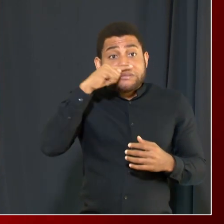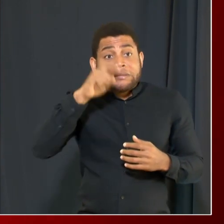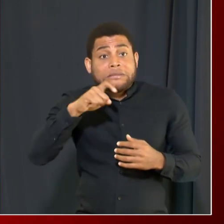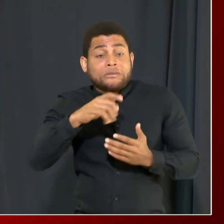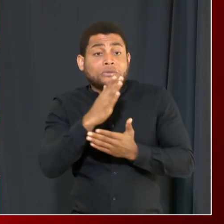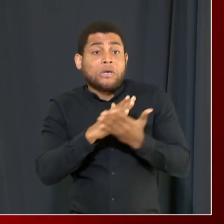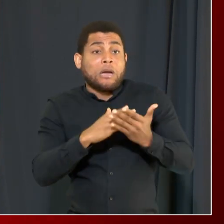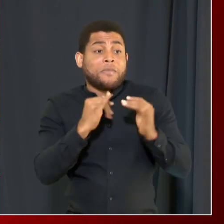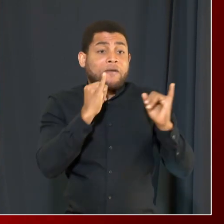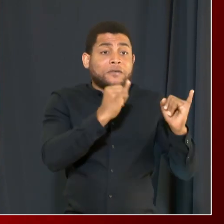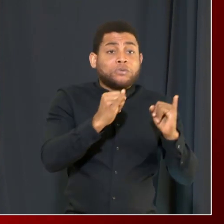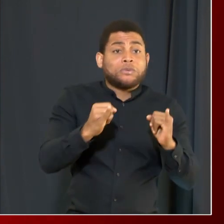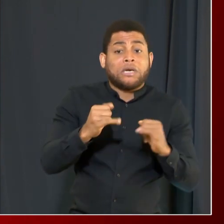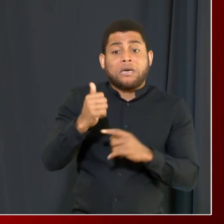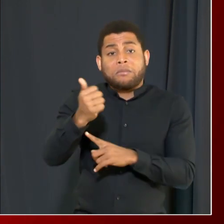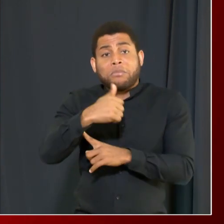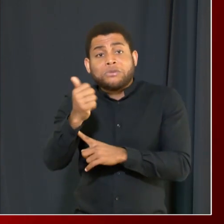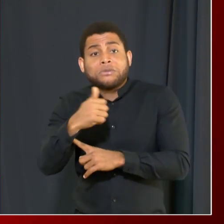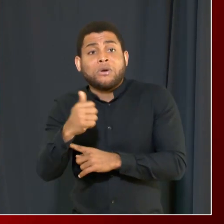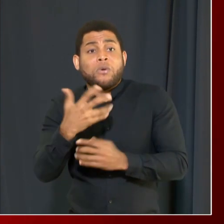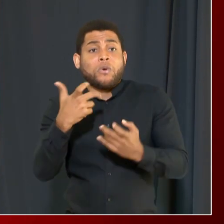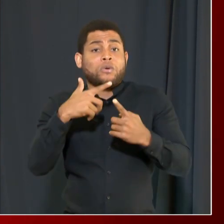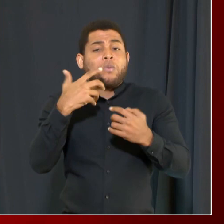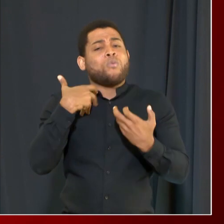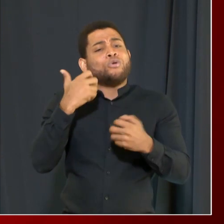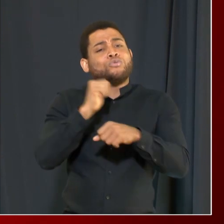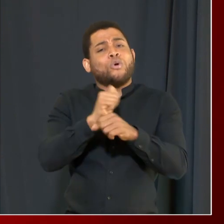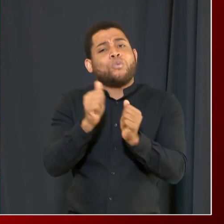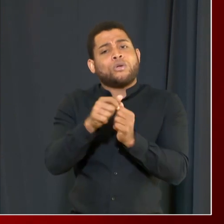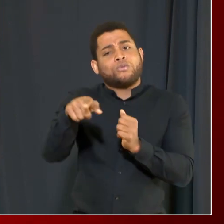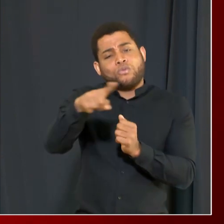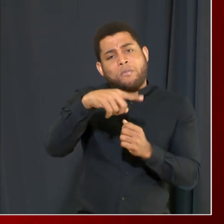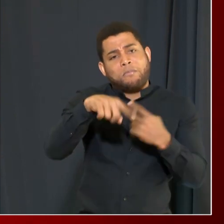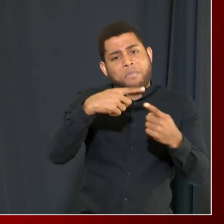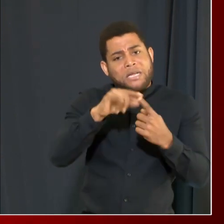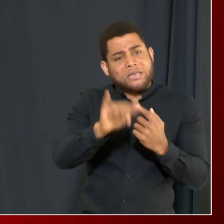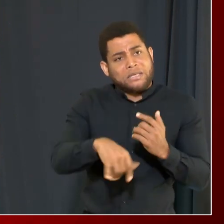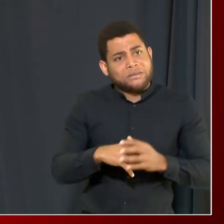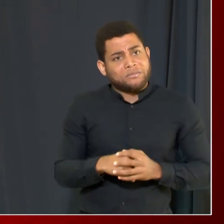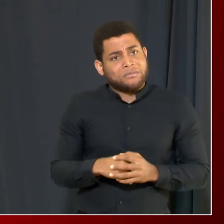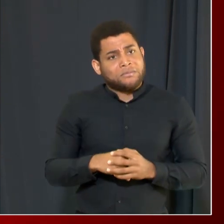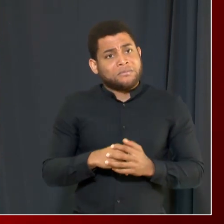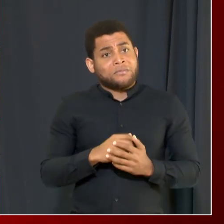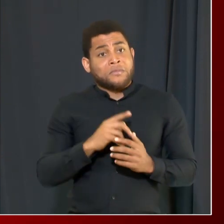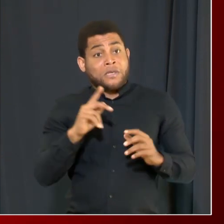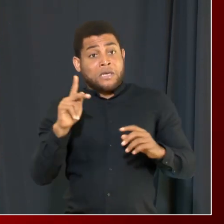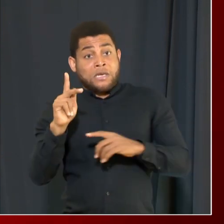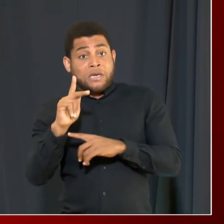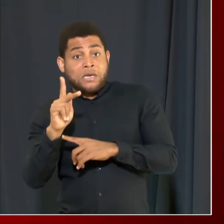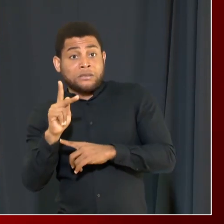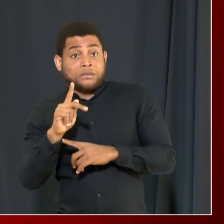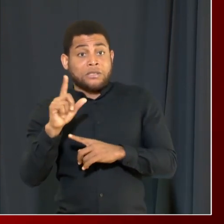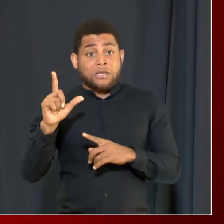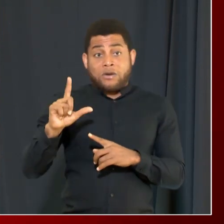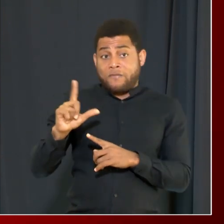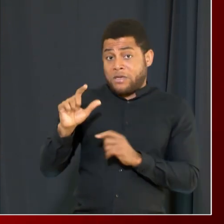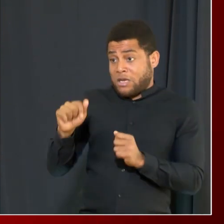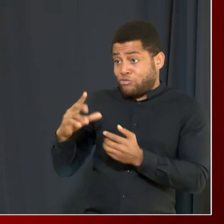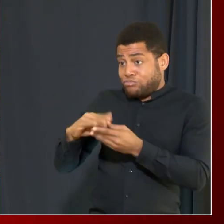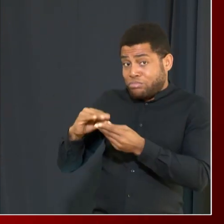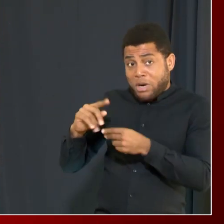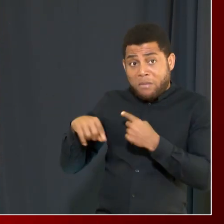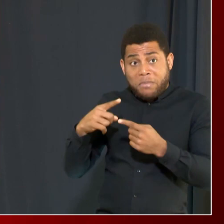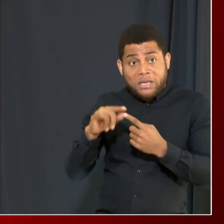transportation. We want to work with you about that. Kevin and Lindsay, if you could say a little bit more about Safe